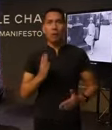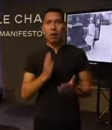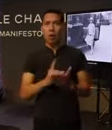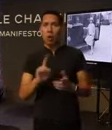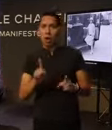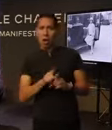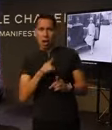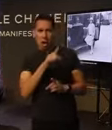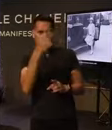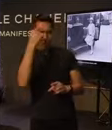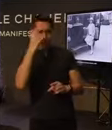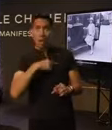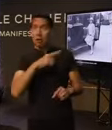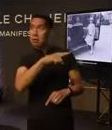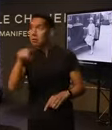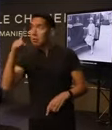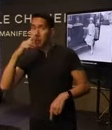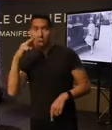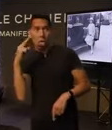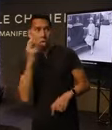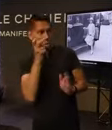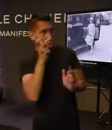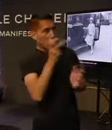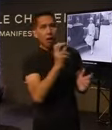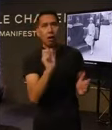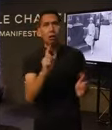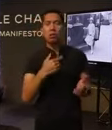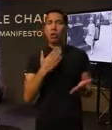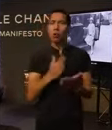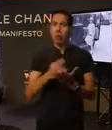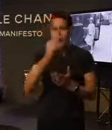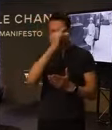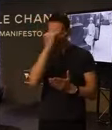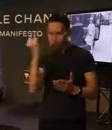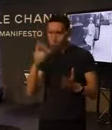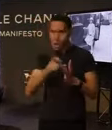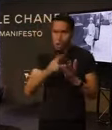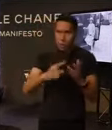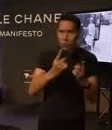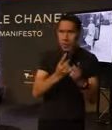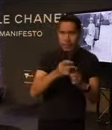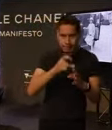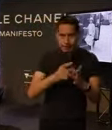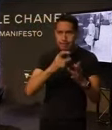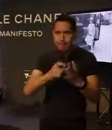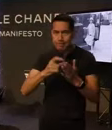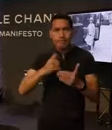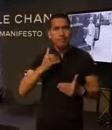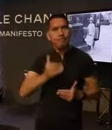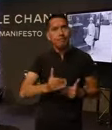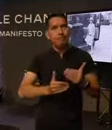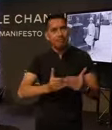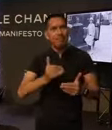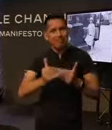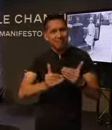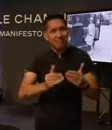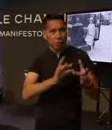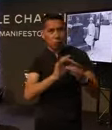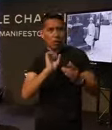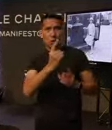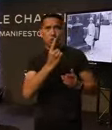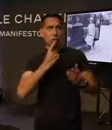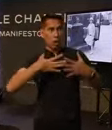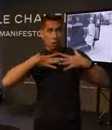Epoque, an object of desire, but she's really about doing things on the move. very much relating her style